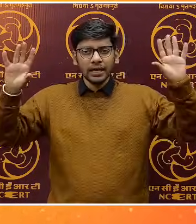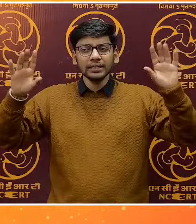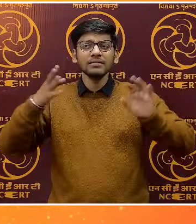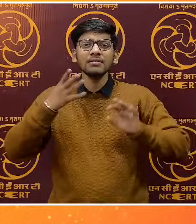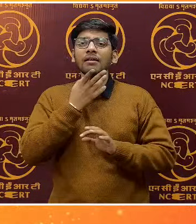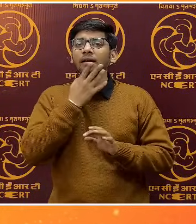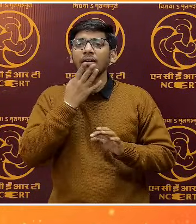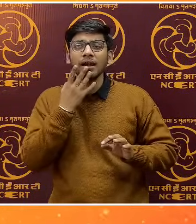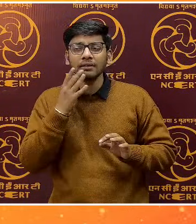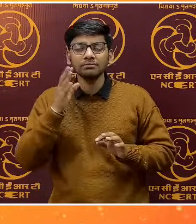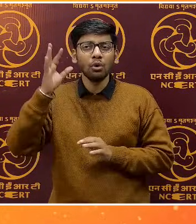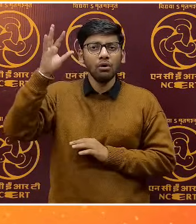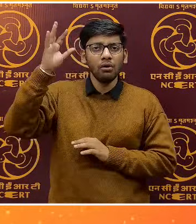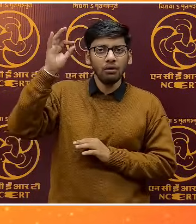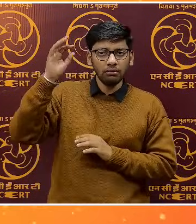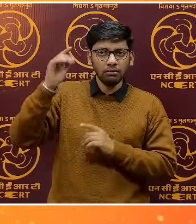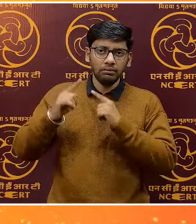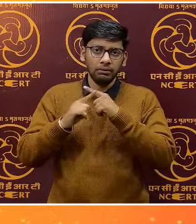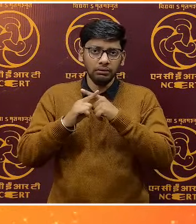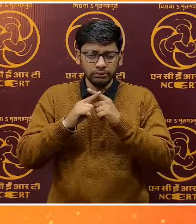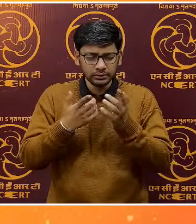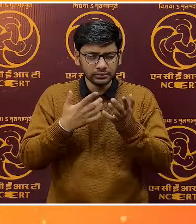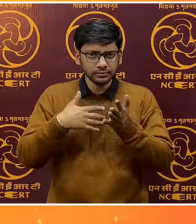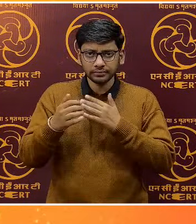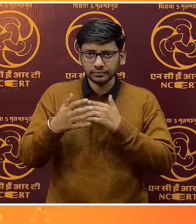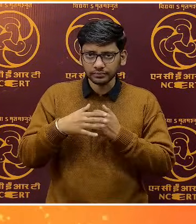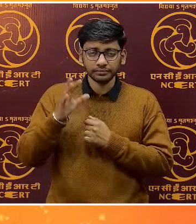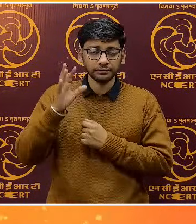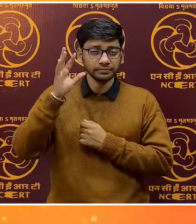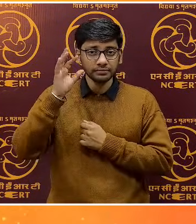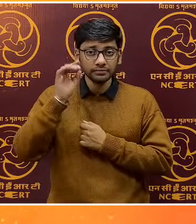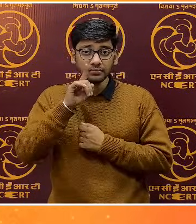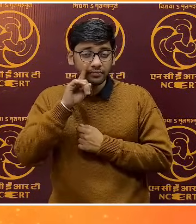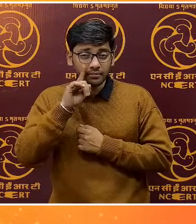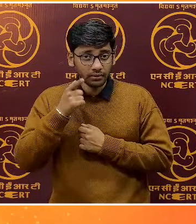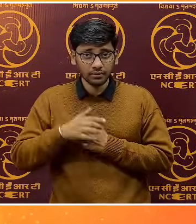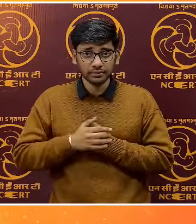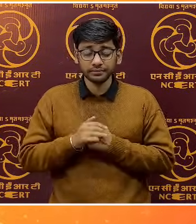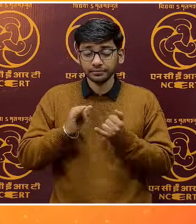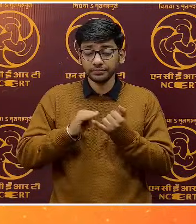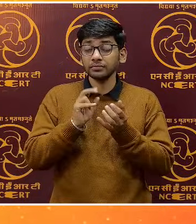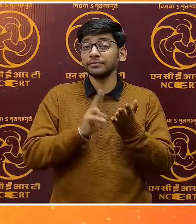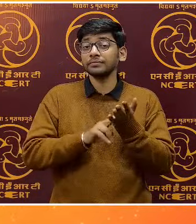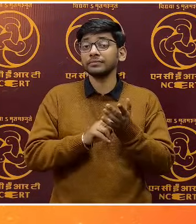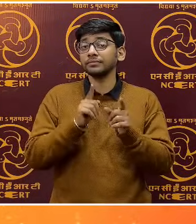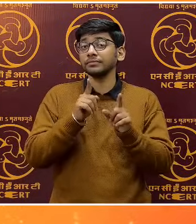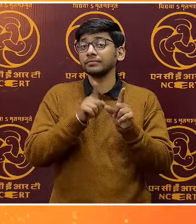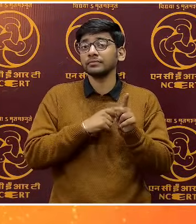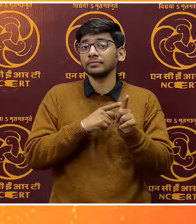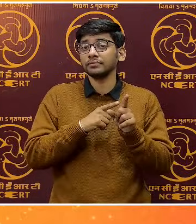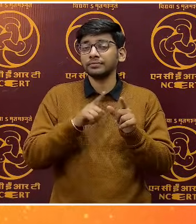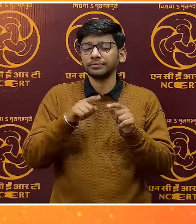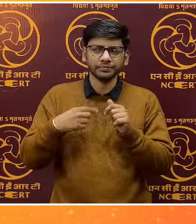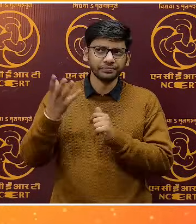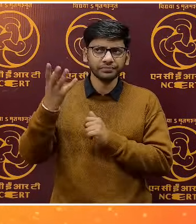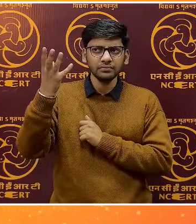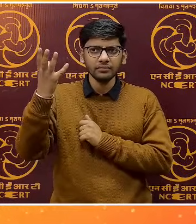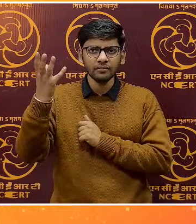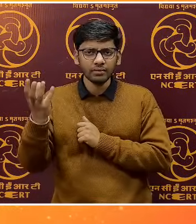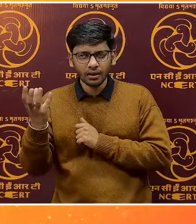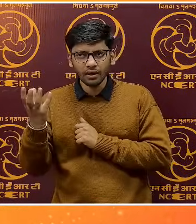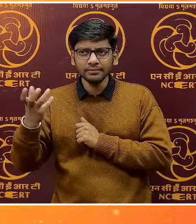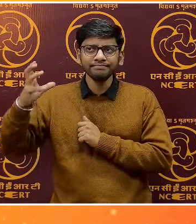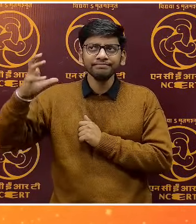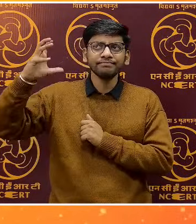scene. So what do you think? What time is it, ma'am? It's sunny and it's, I think, afternoon. Yes,